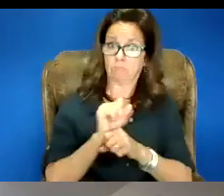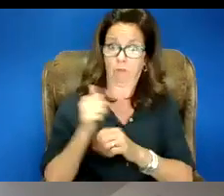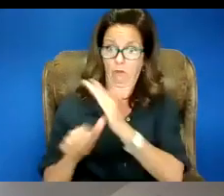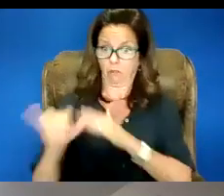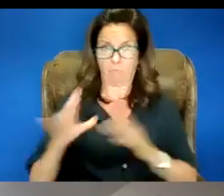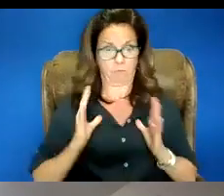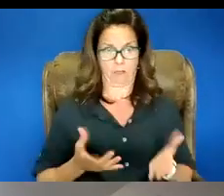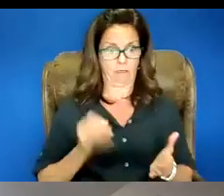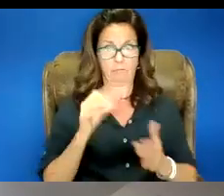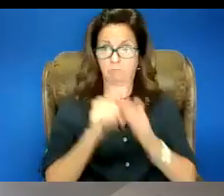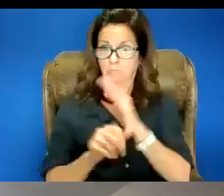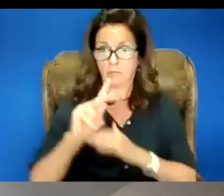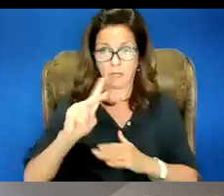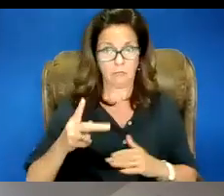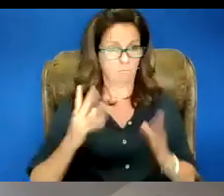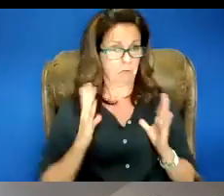And that's,